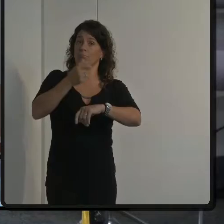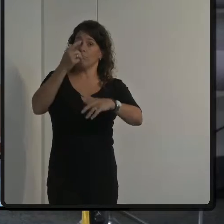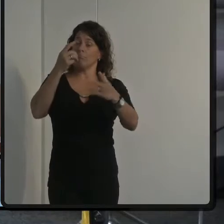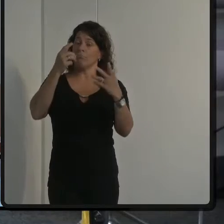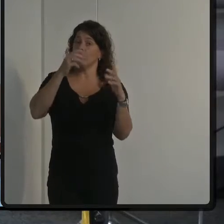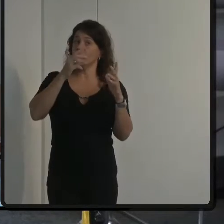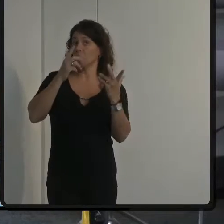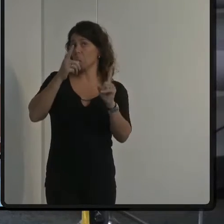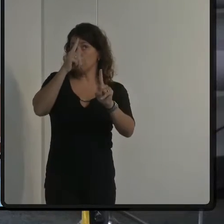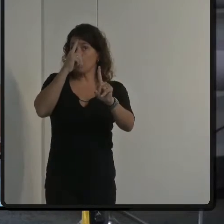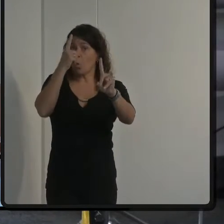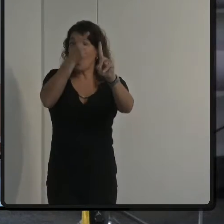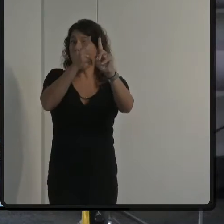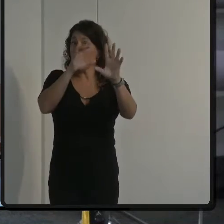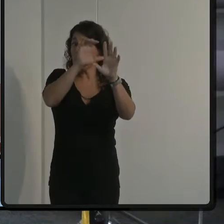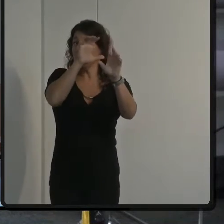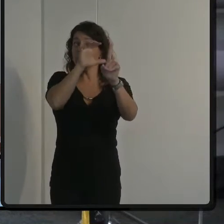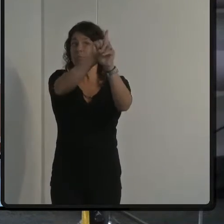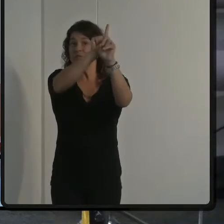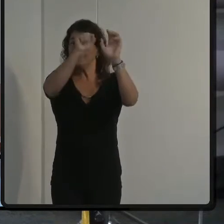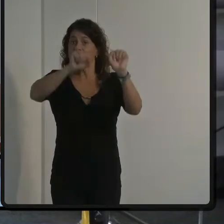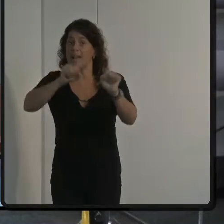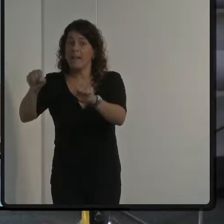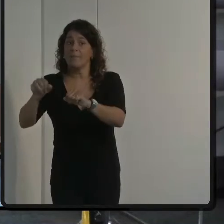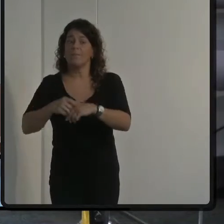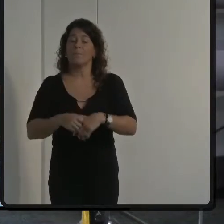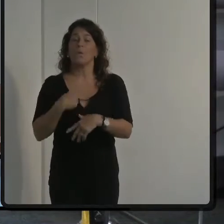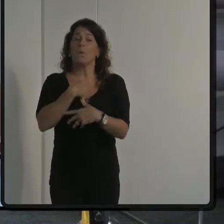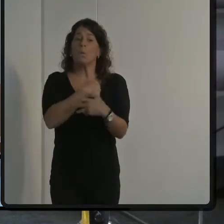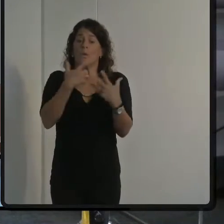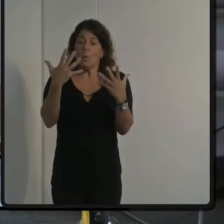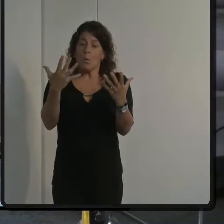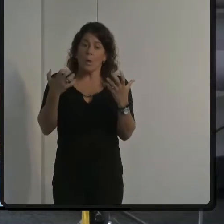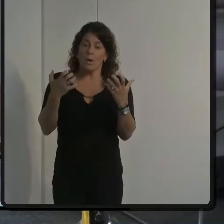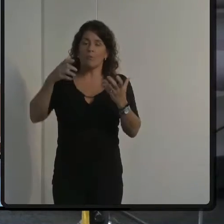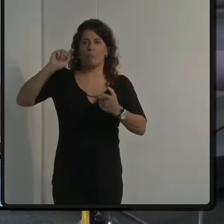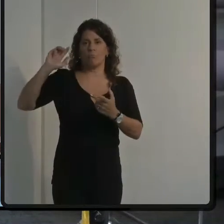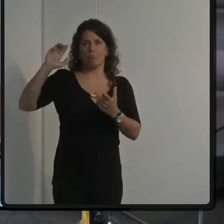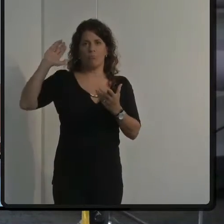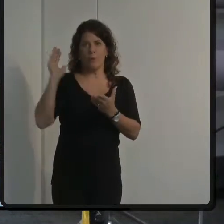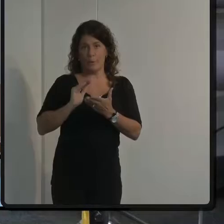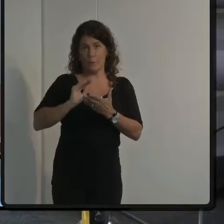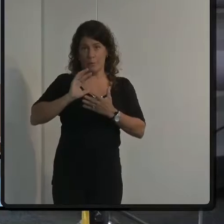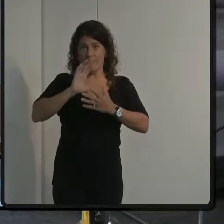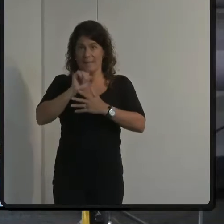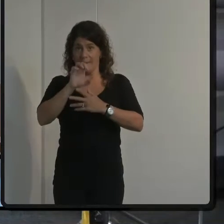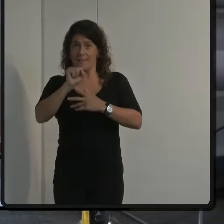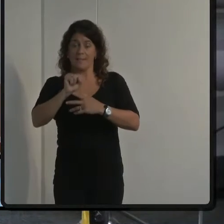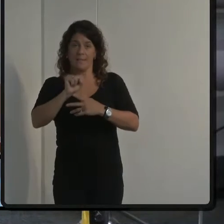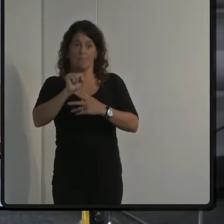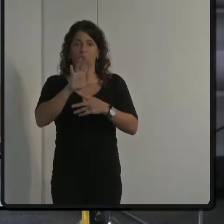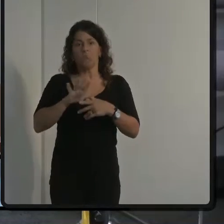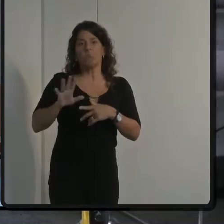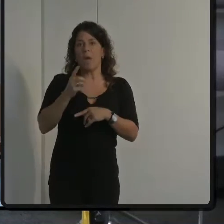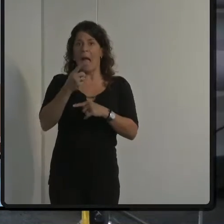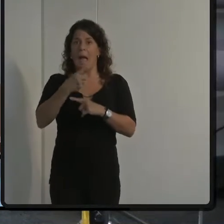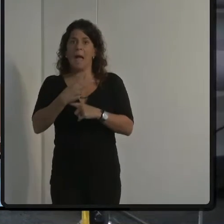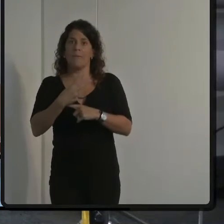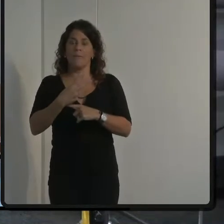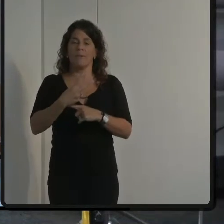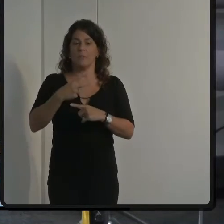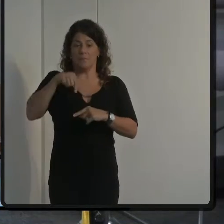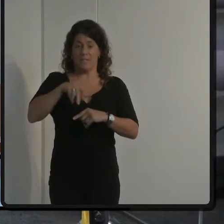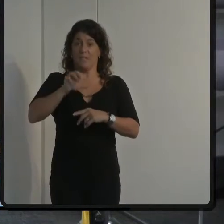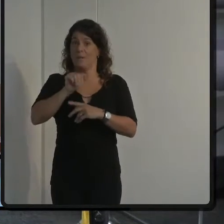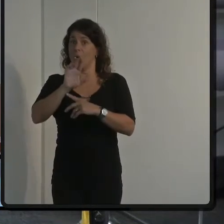we had said that when we were we wanted to reduce our cases by half in August, and we were